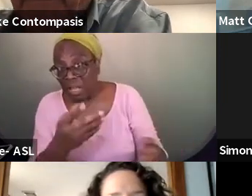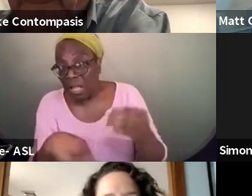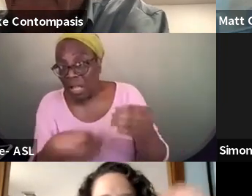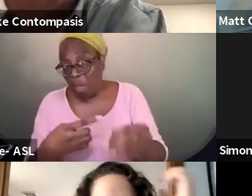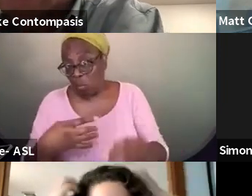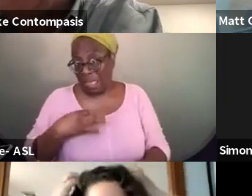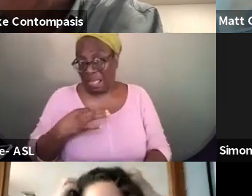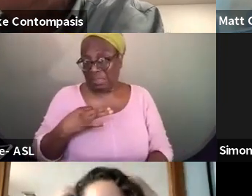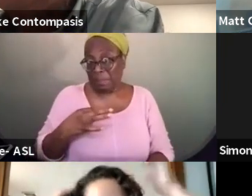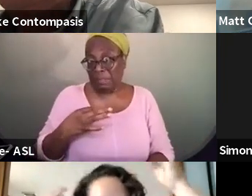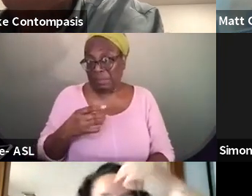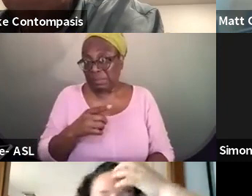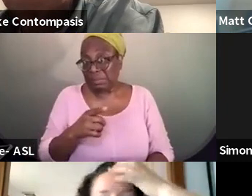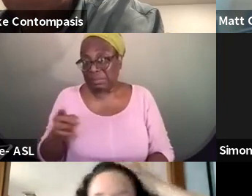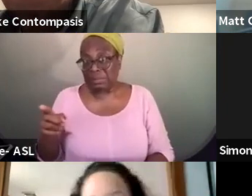eligibility?